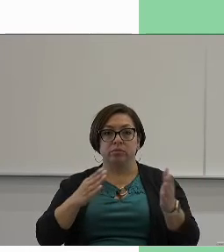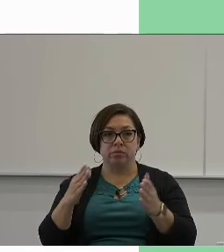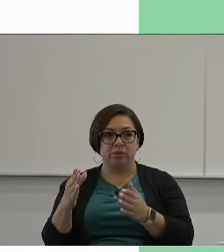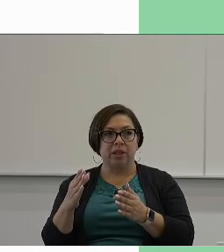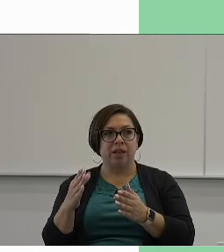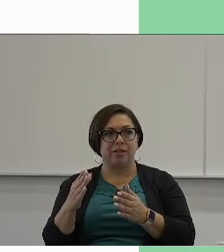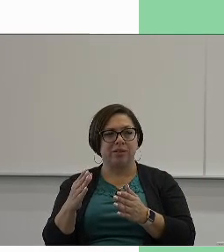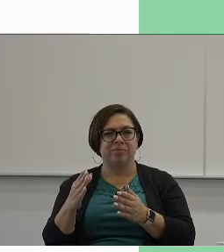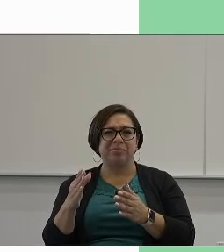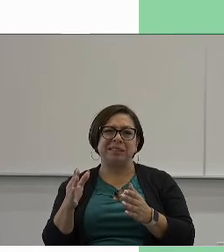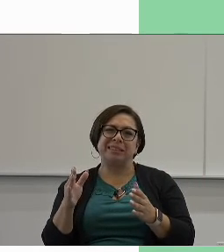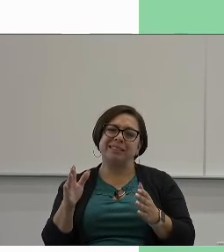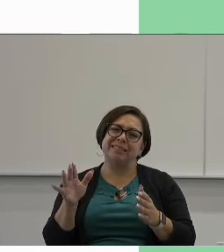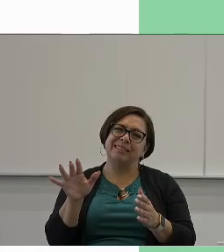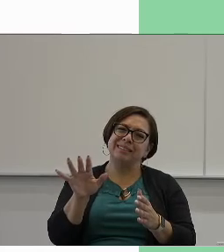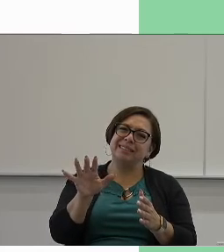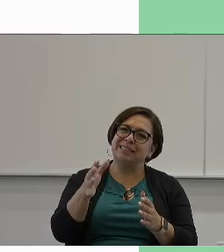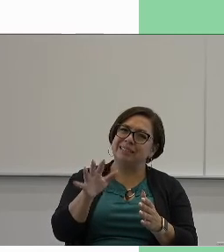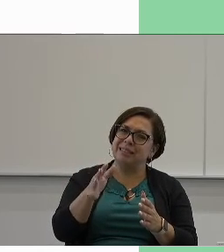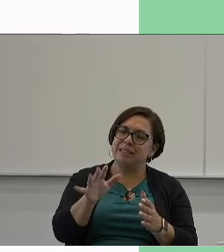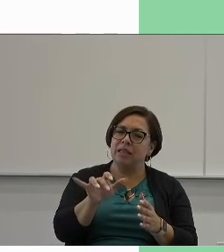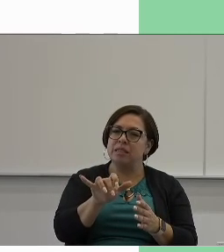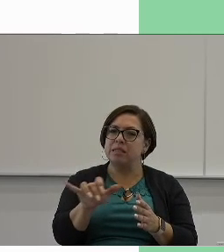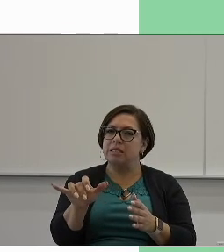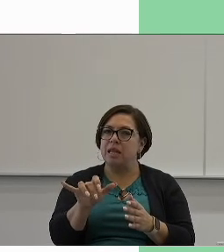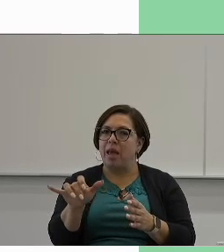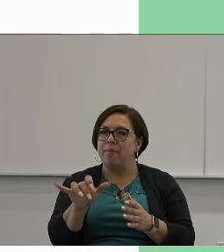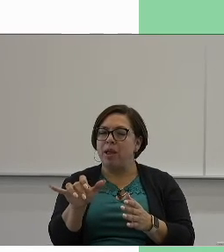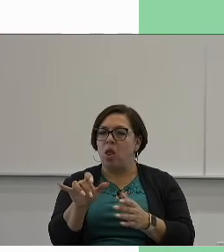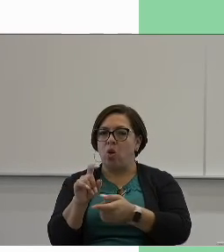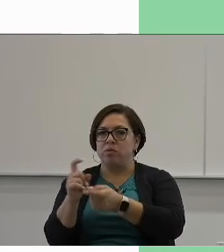some respects similar, and then there are some changes from Plan A.